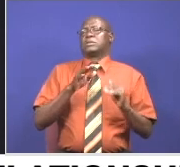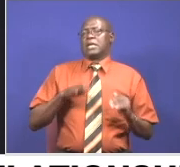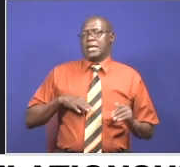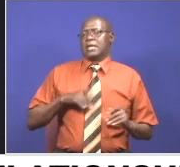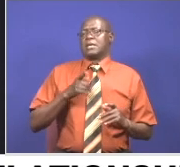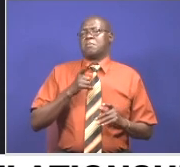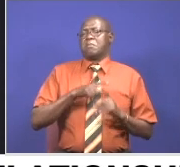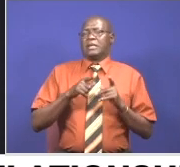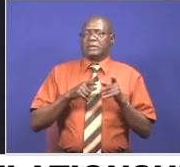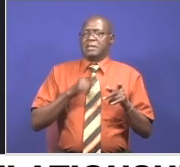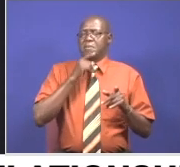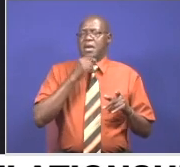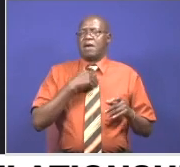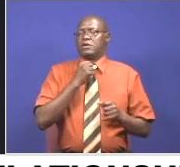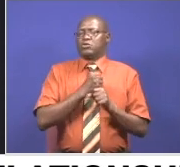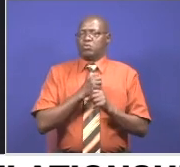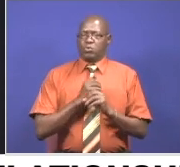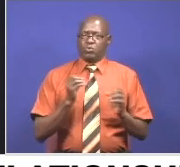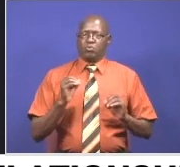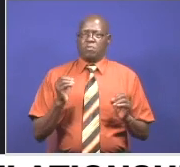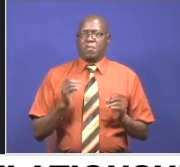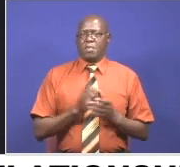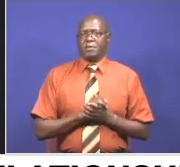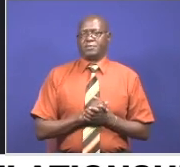job. Mm-hmm. What